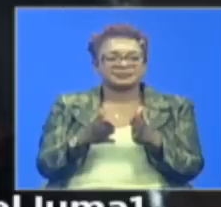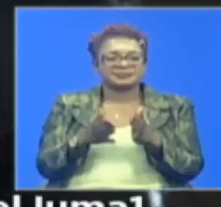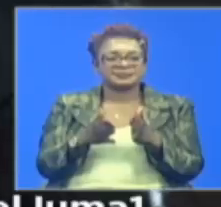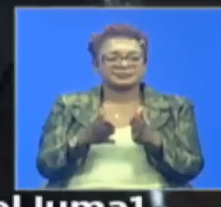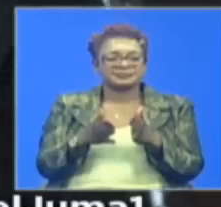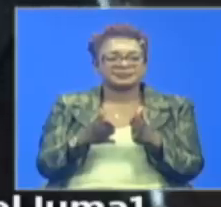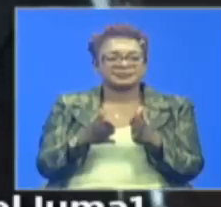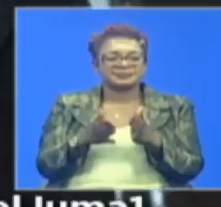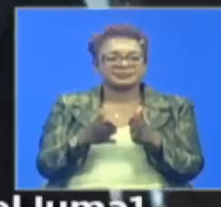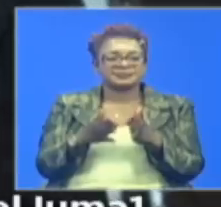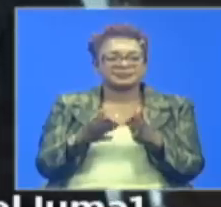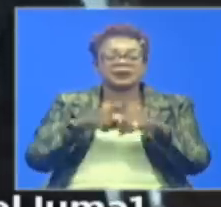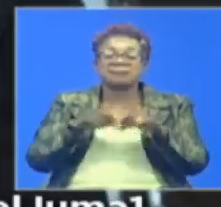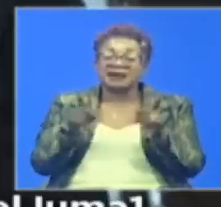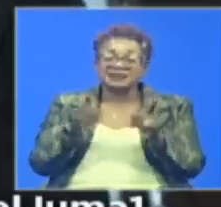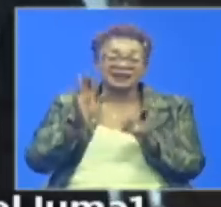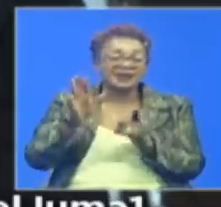But his